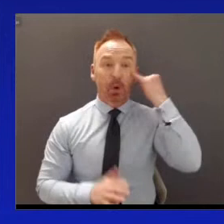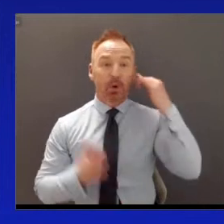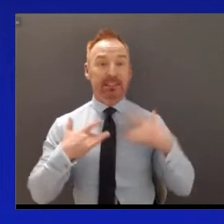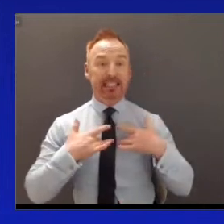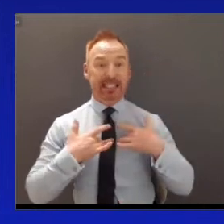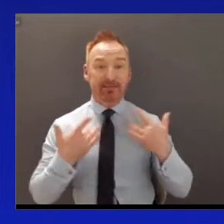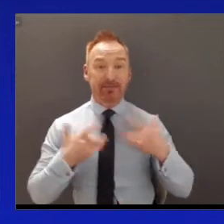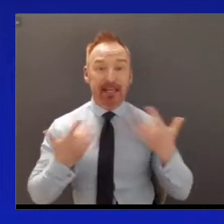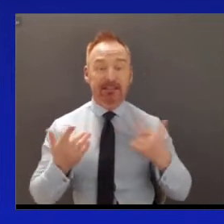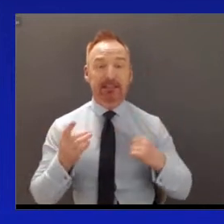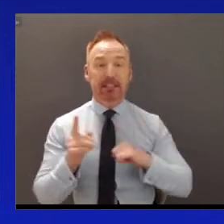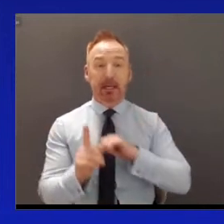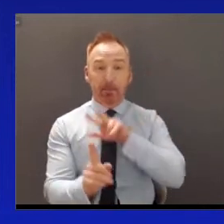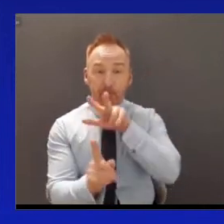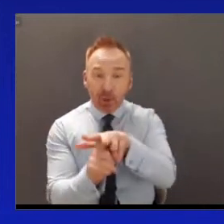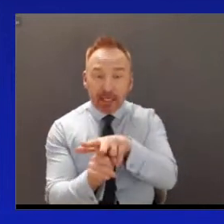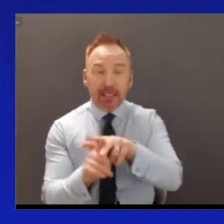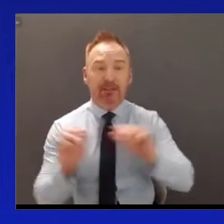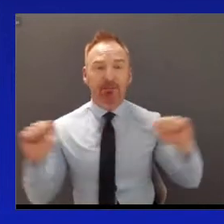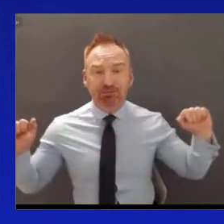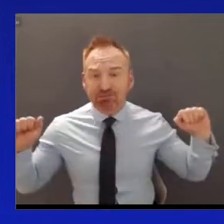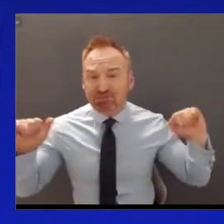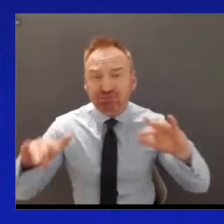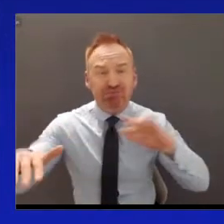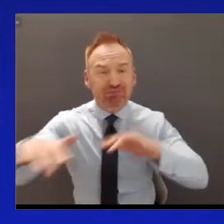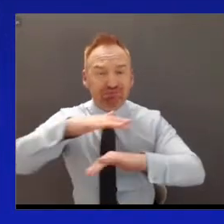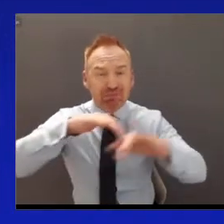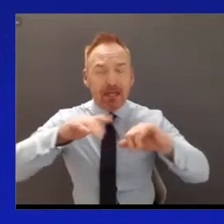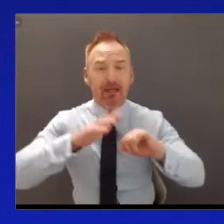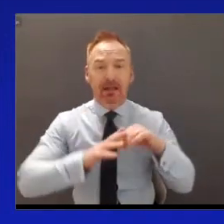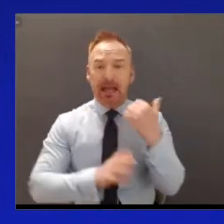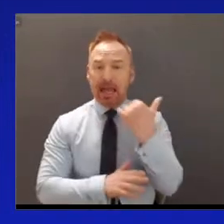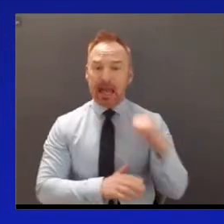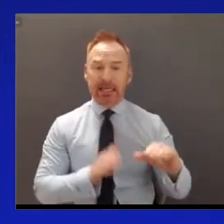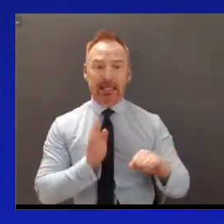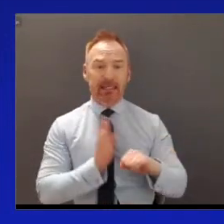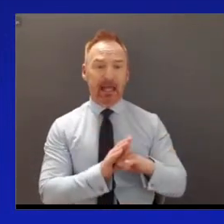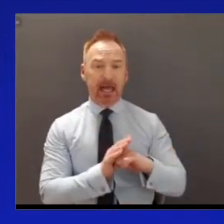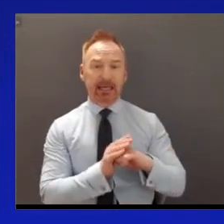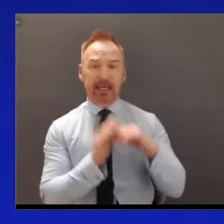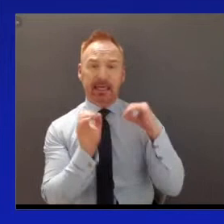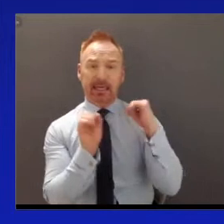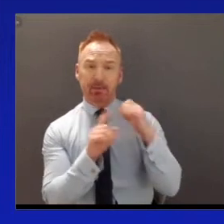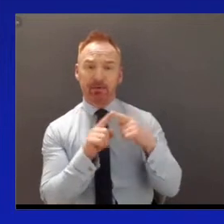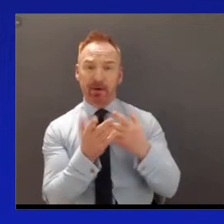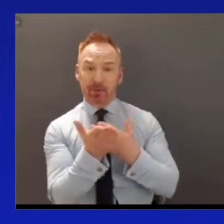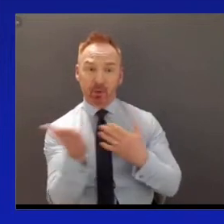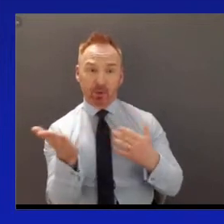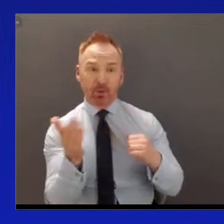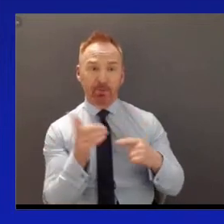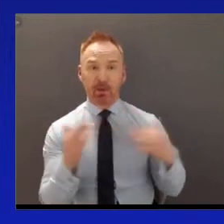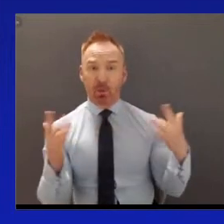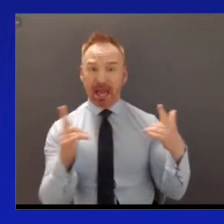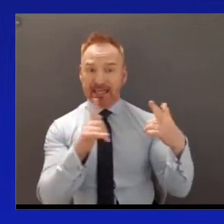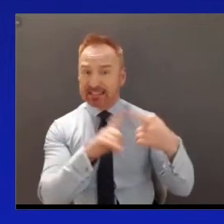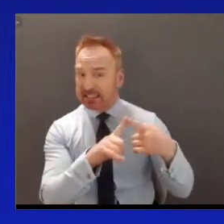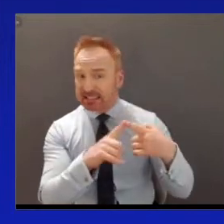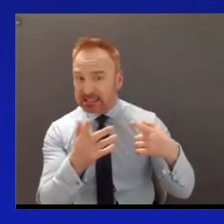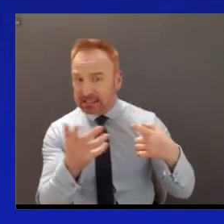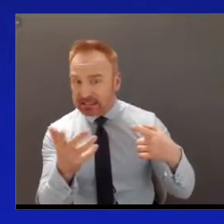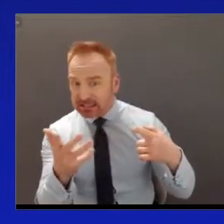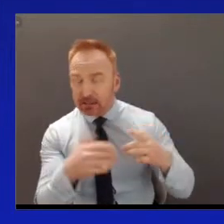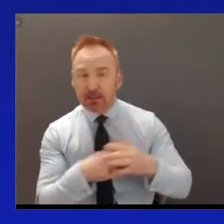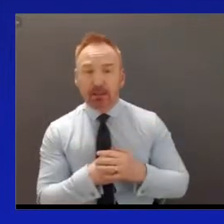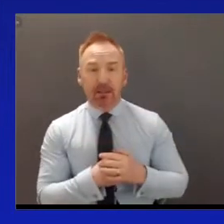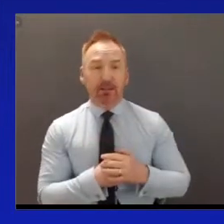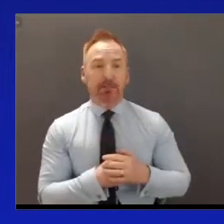that. Have we had input from you guys to say don't book any events till X date so far? So